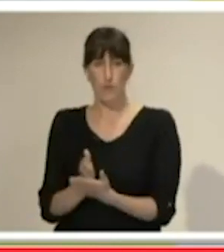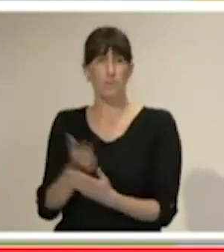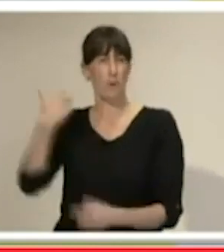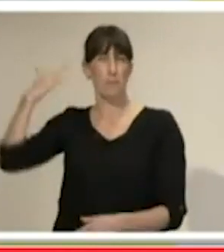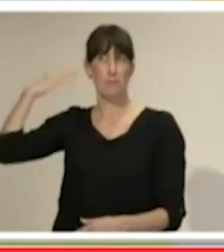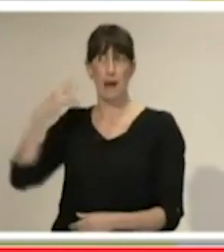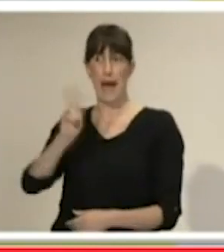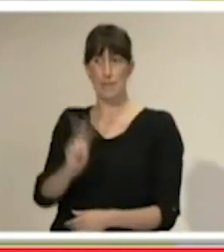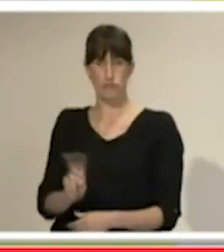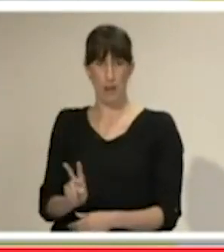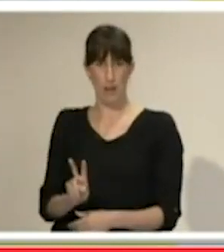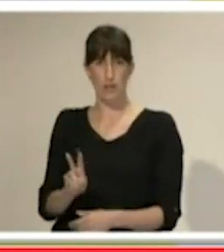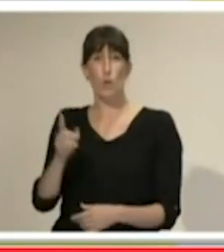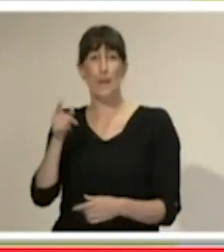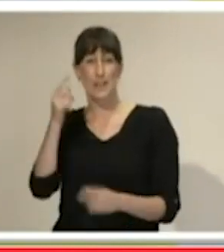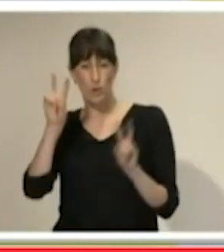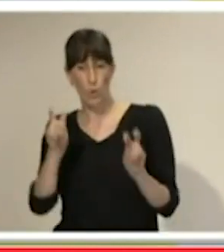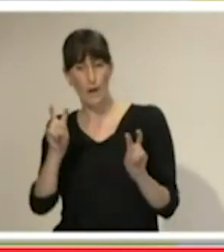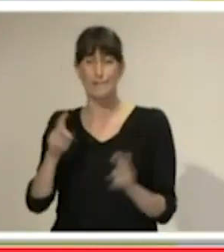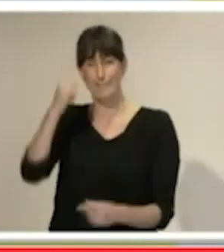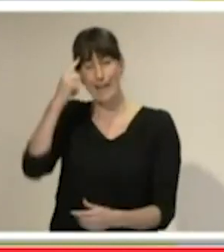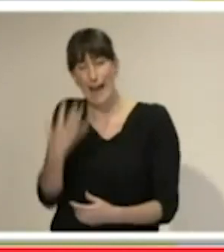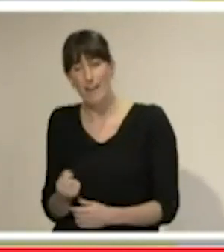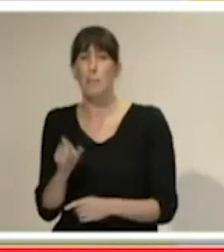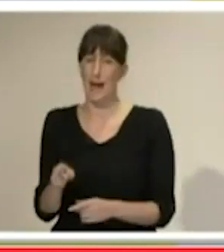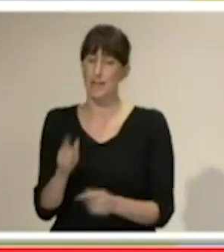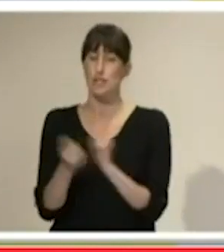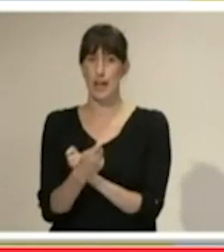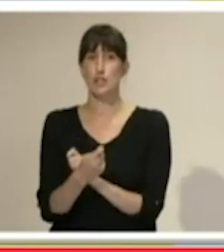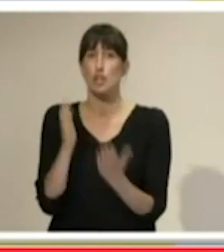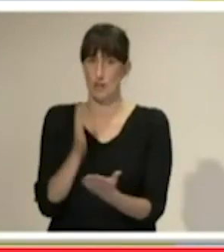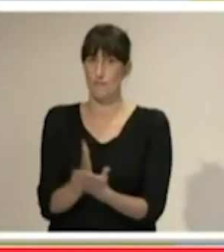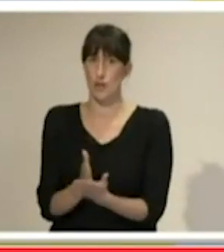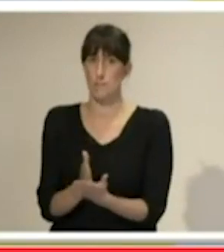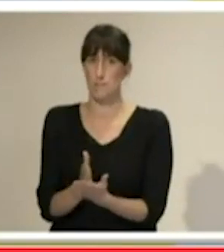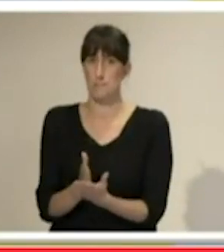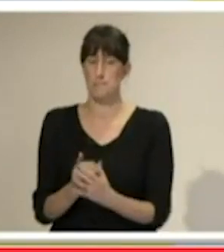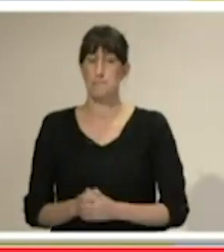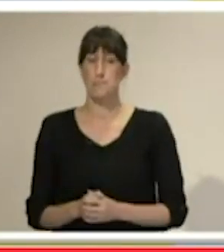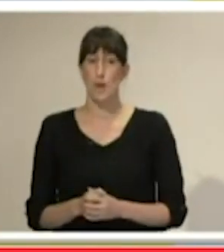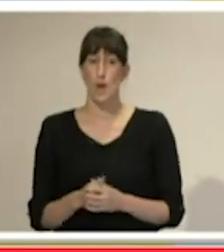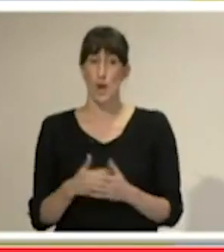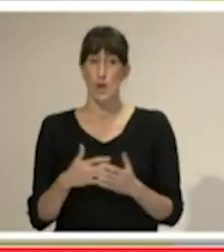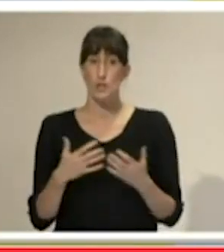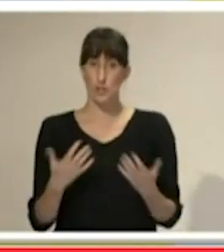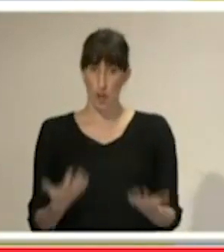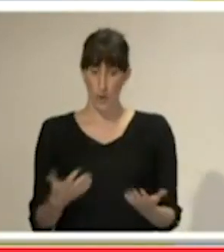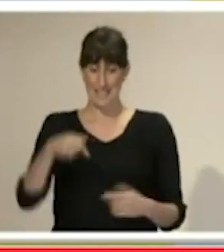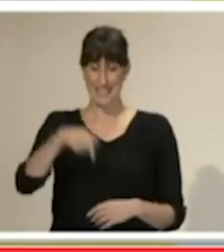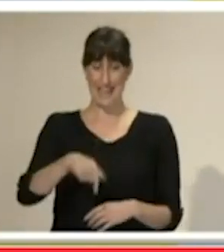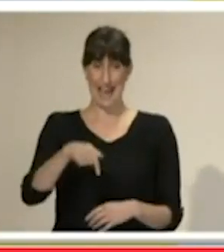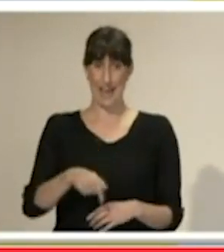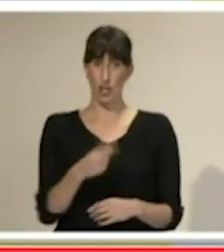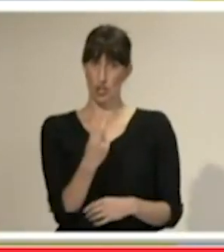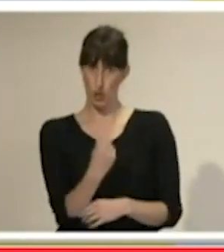been updated in our EpiServe database as confirmed. So therefore, whilst the net increase today was